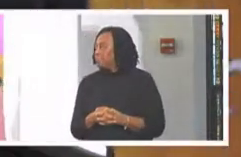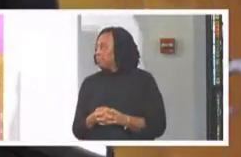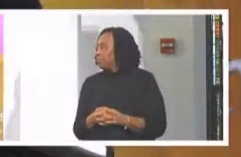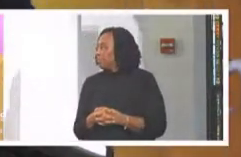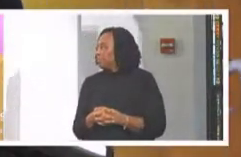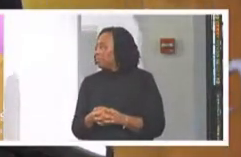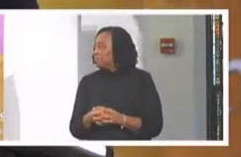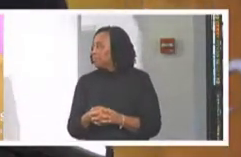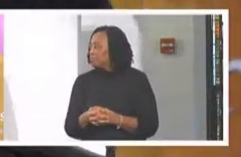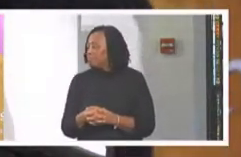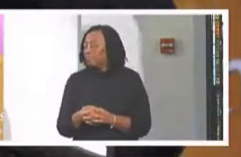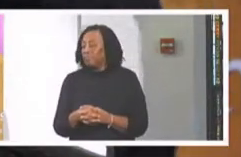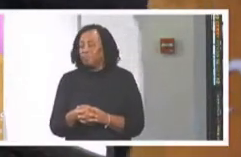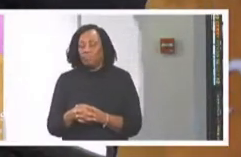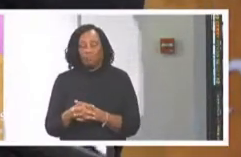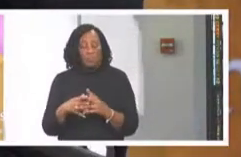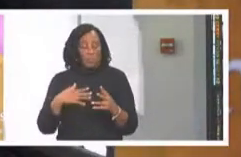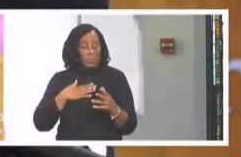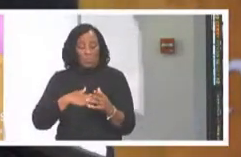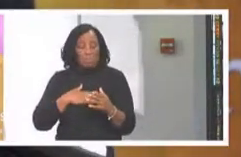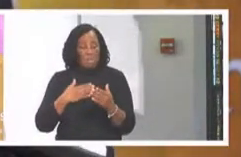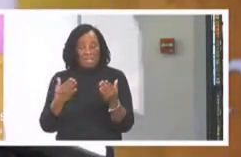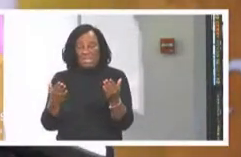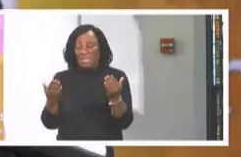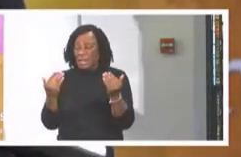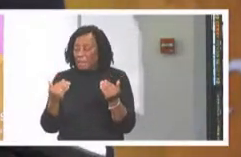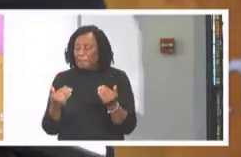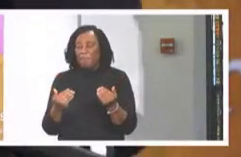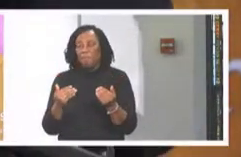Won't you come and lay your burdens down?